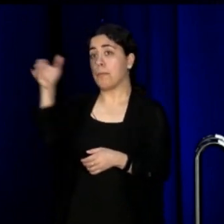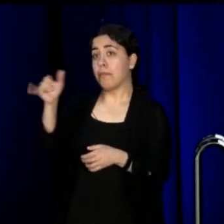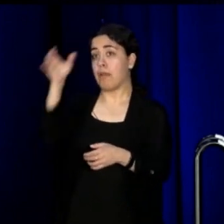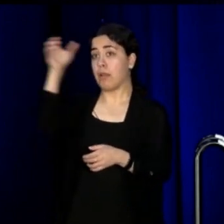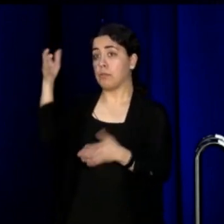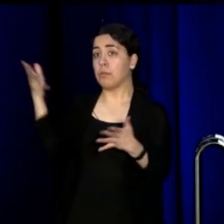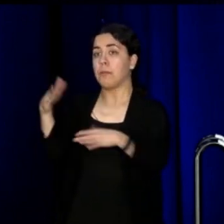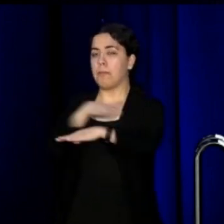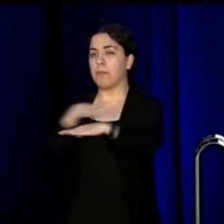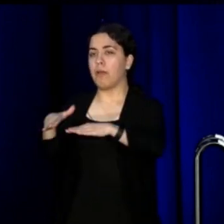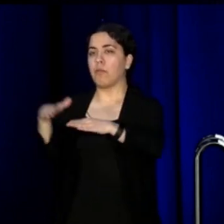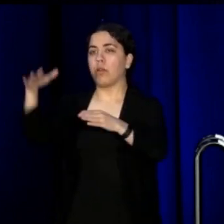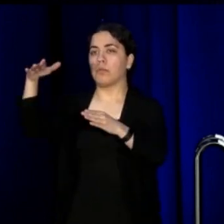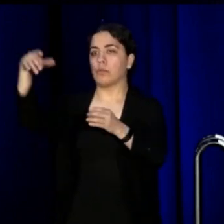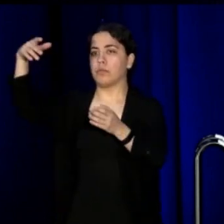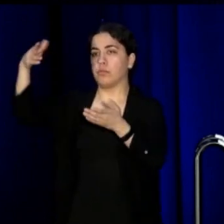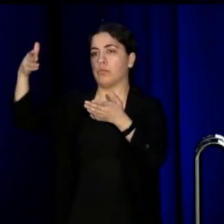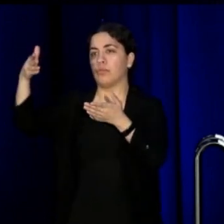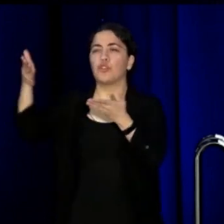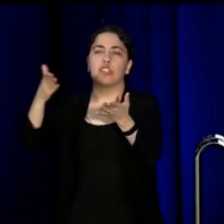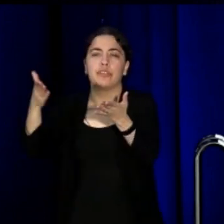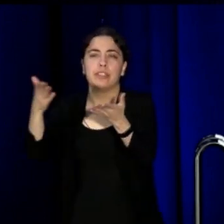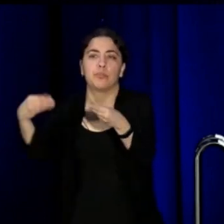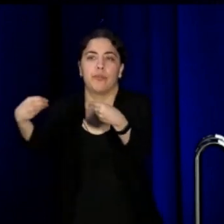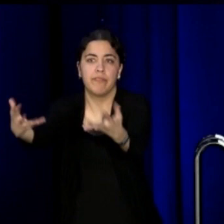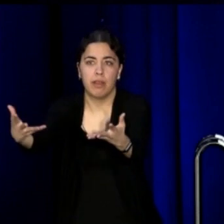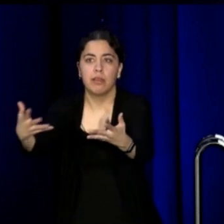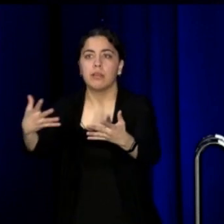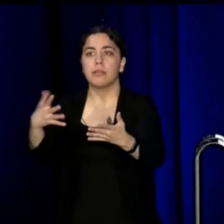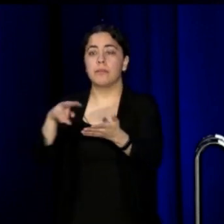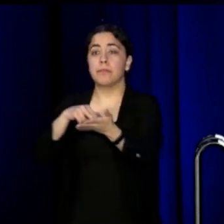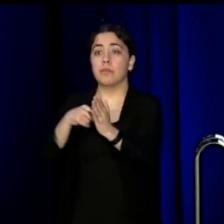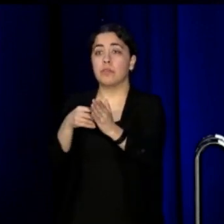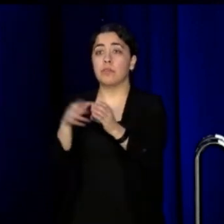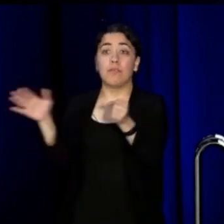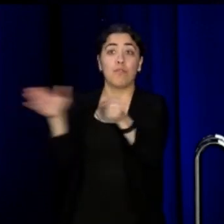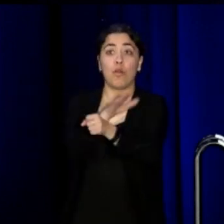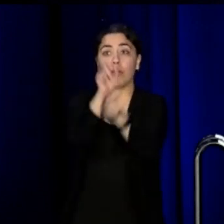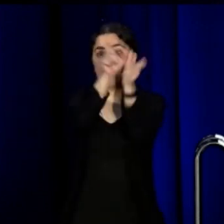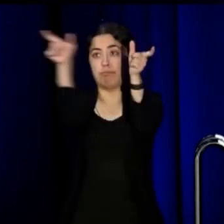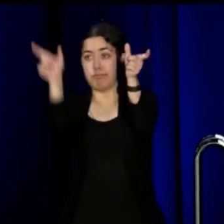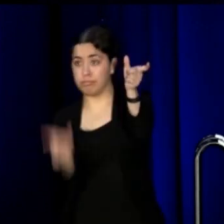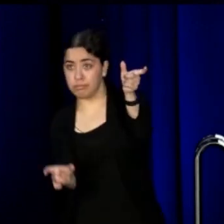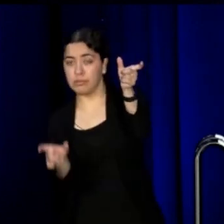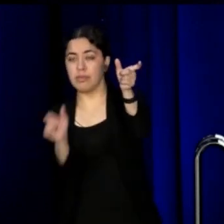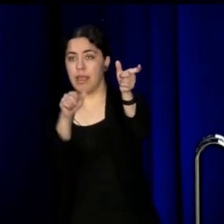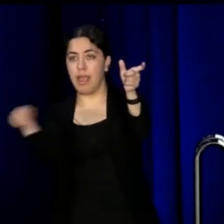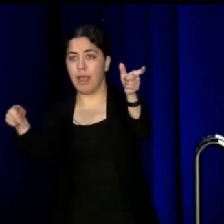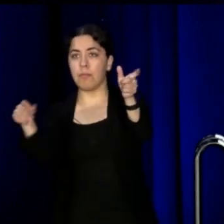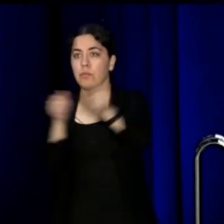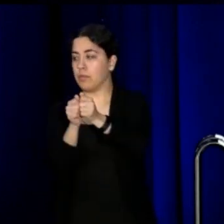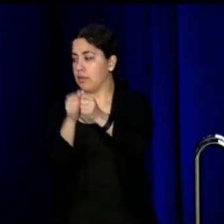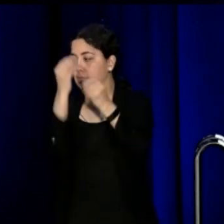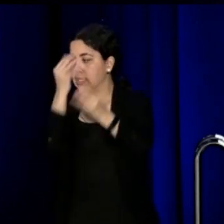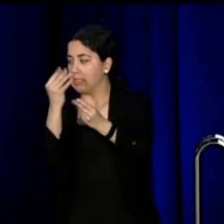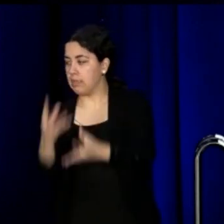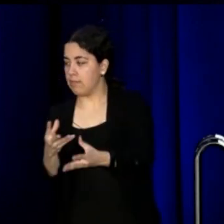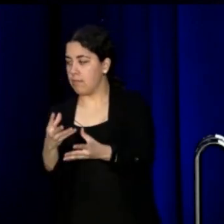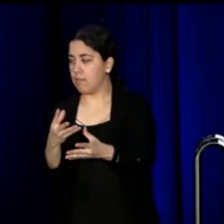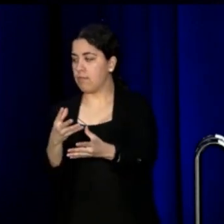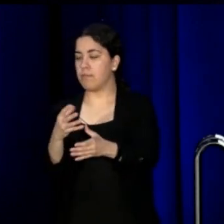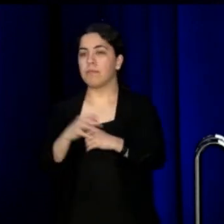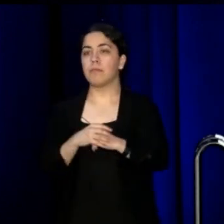a platform as a service, where you can run full stack applications with even a database. This is kind of